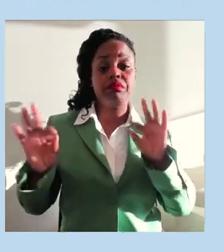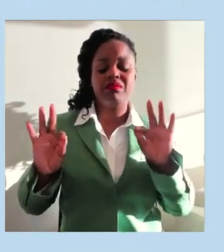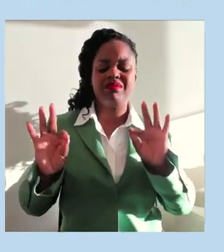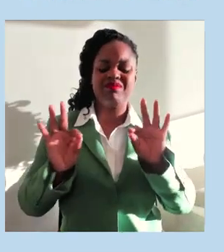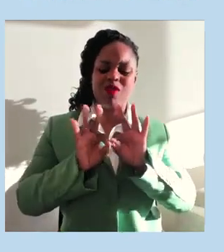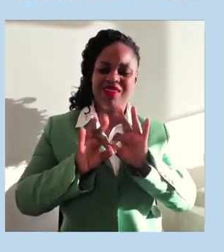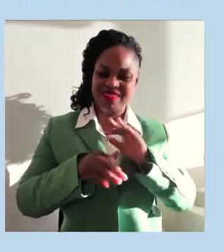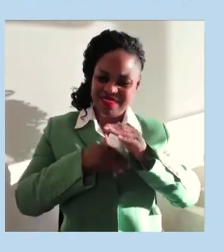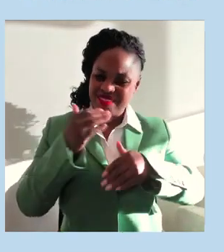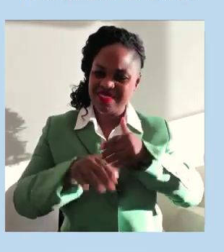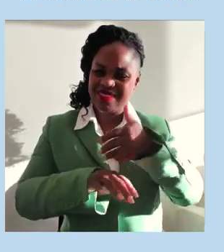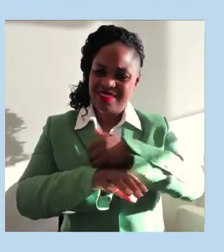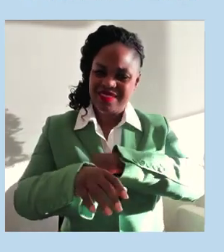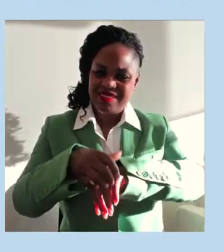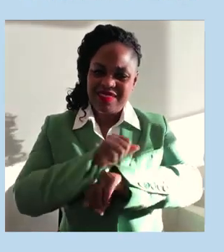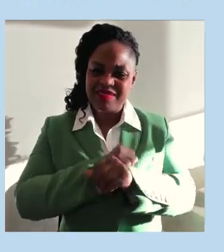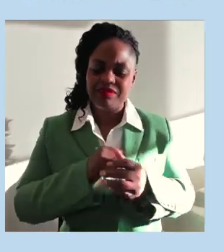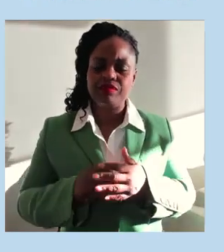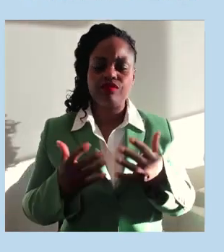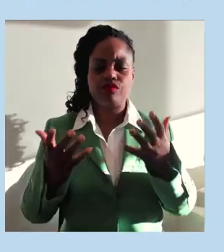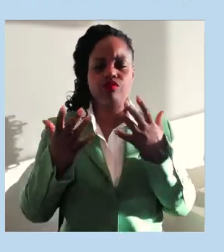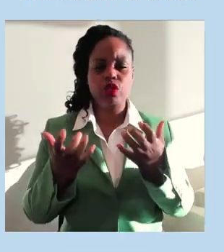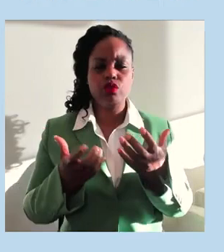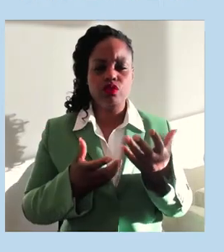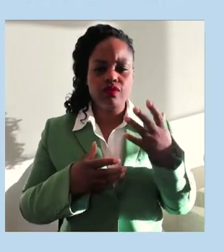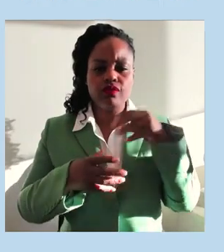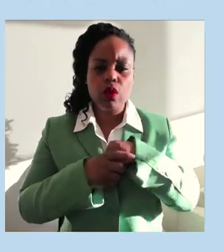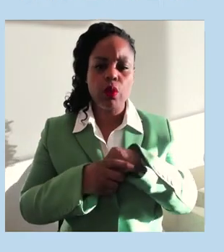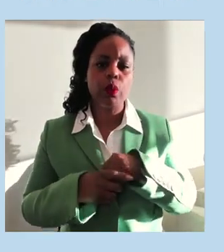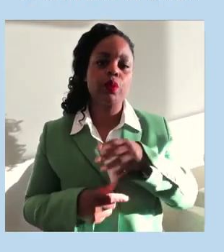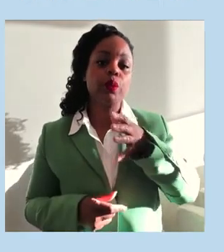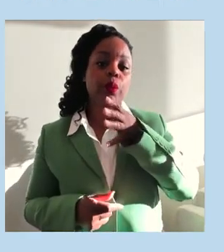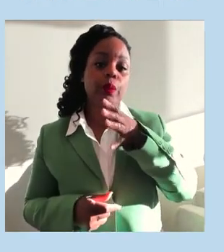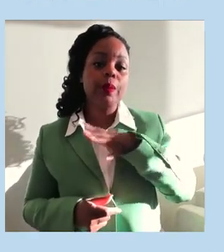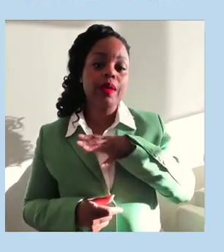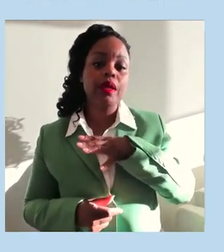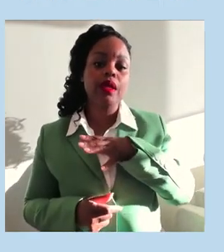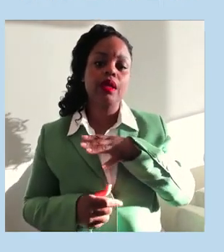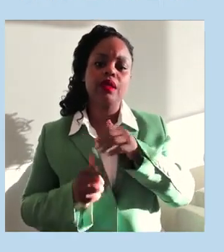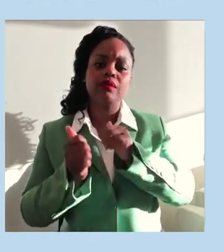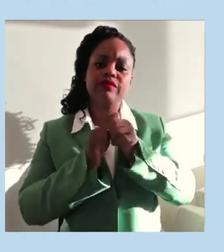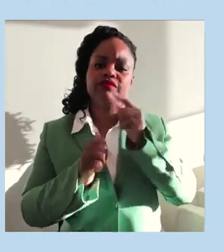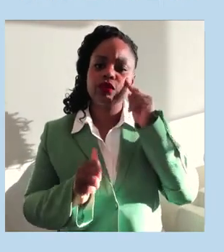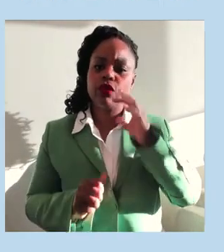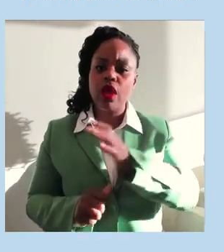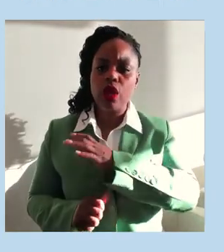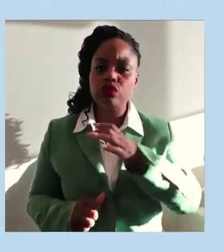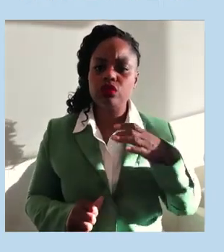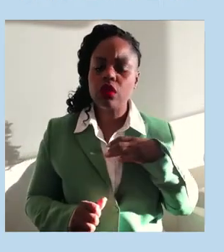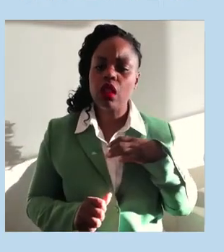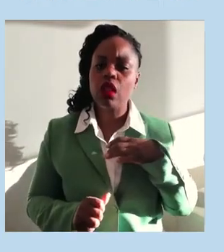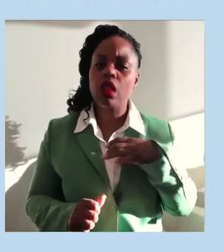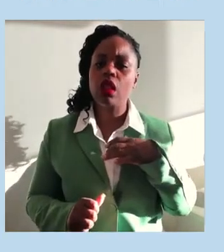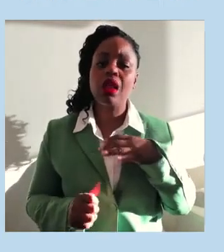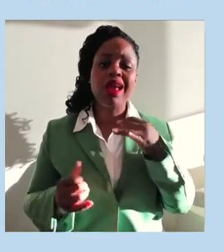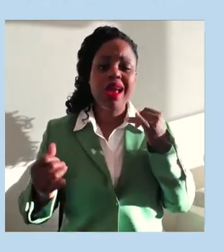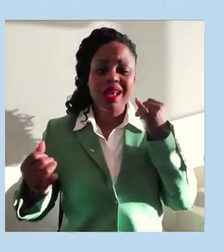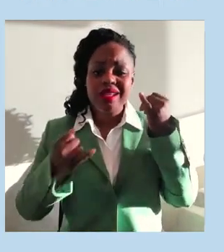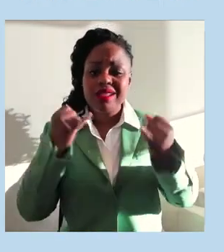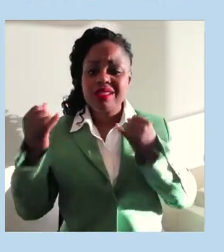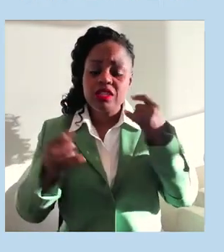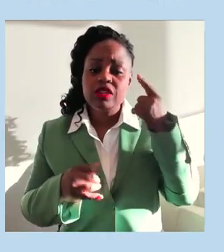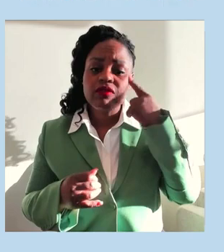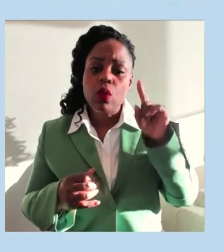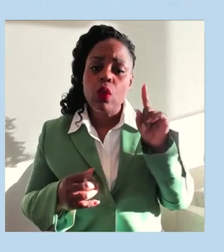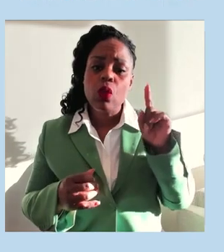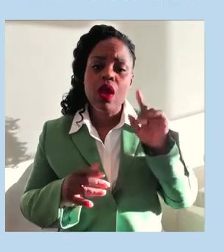peace talks, lead grassroots movements to tackle climate change, and advocate for reproductive health so that women can